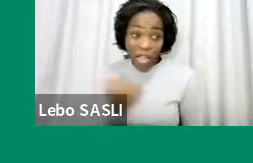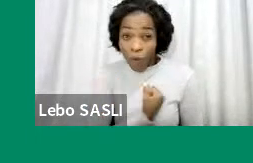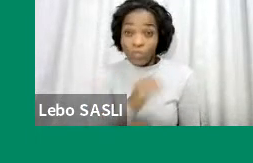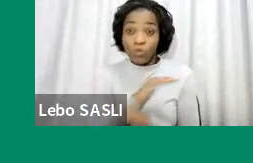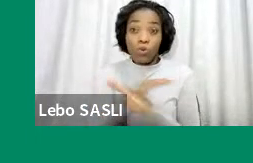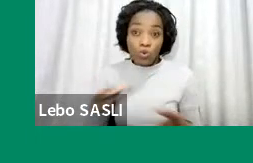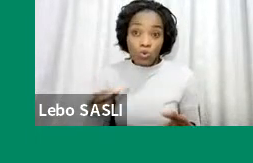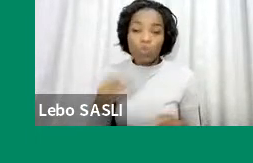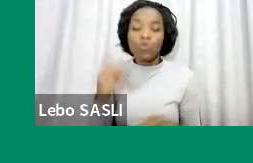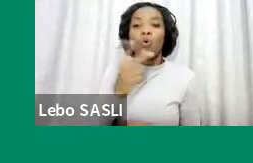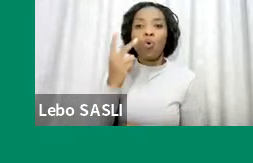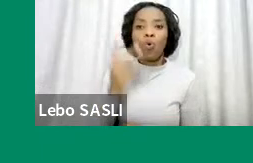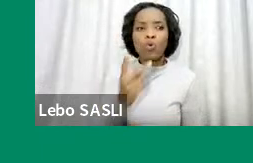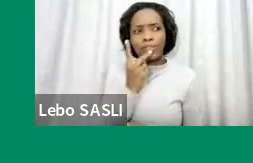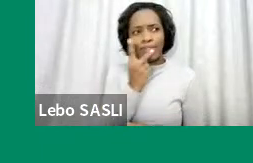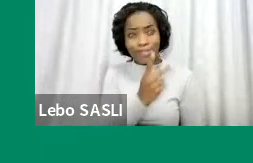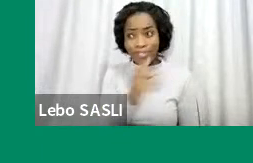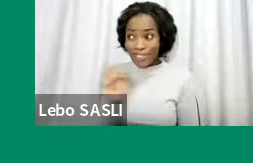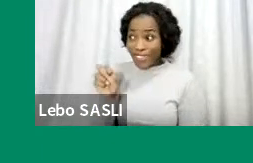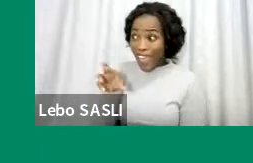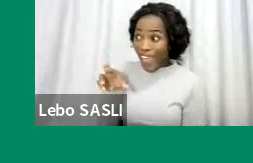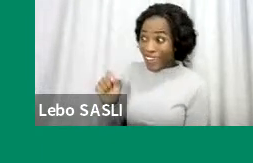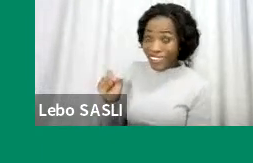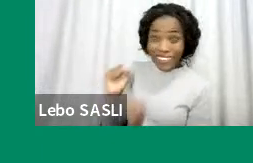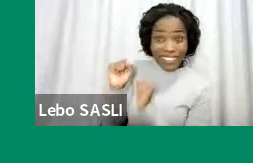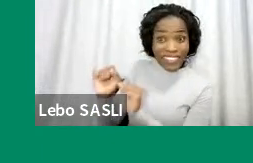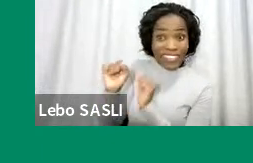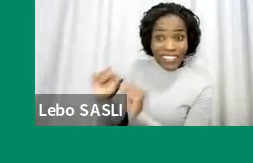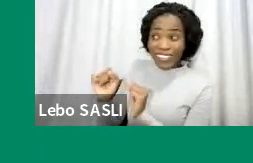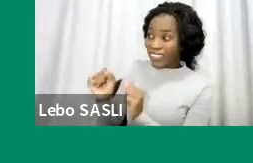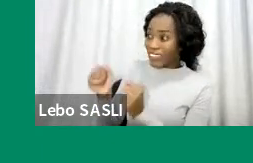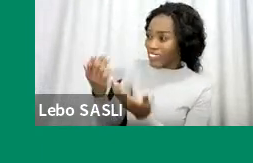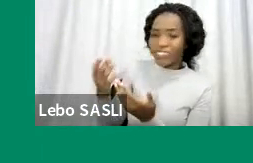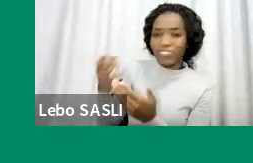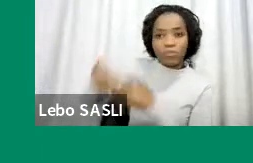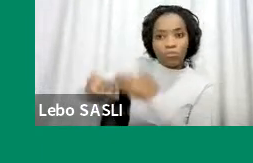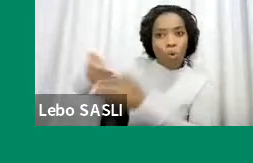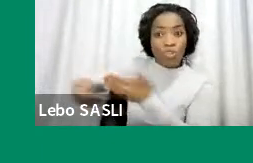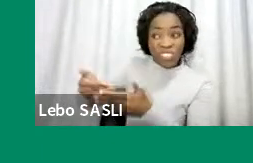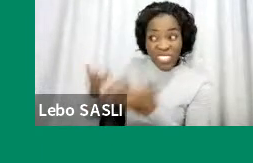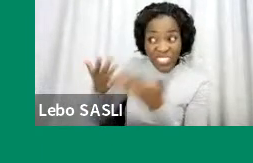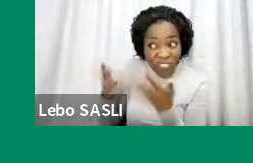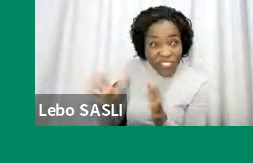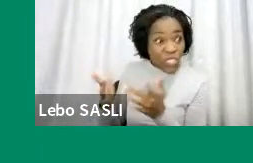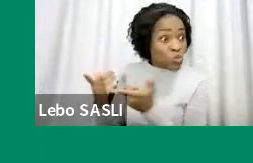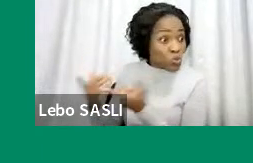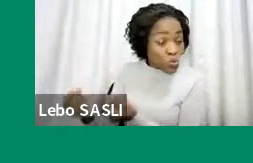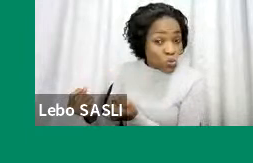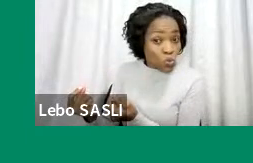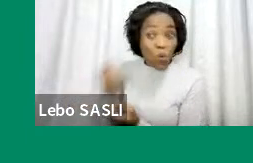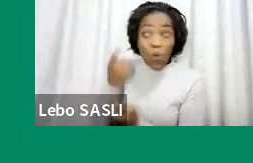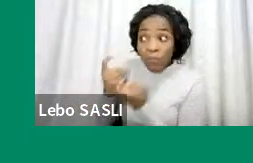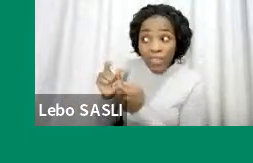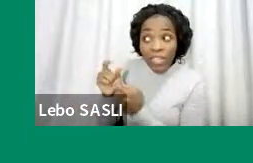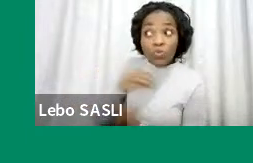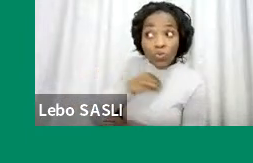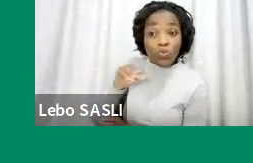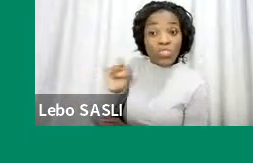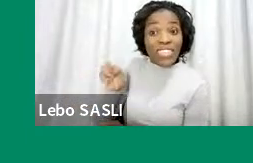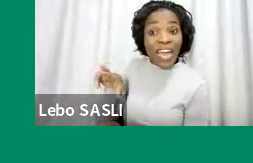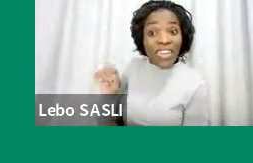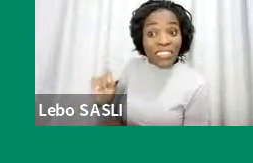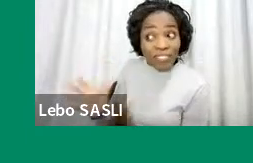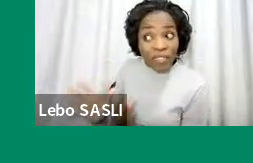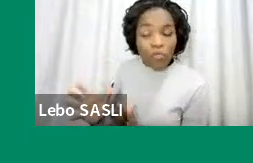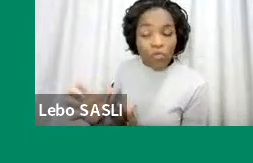has exhausted the SARS complaint resolution mechanism. If not, whether the complainant has